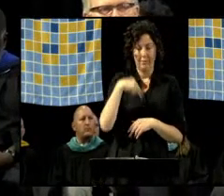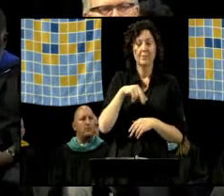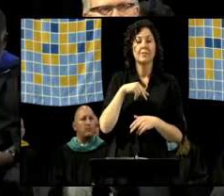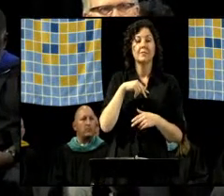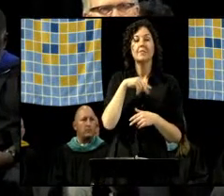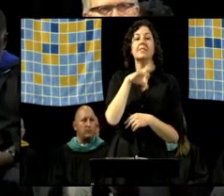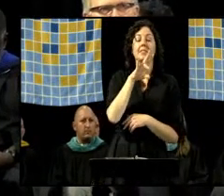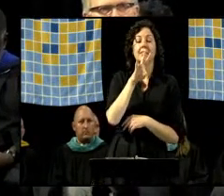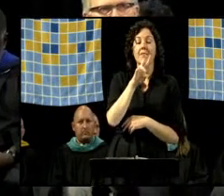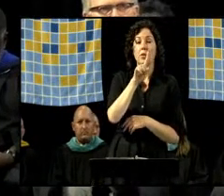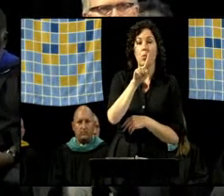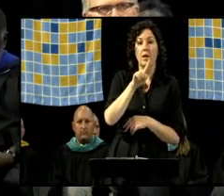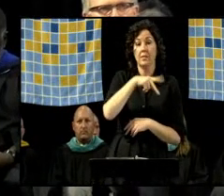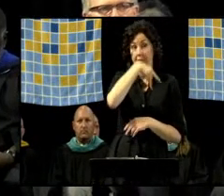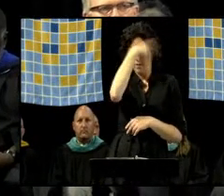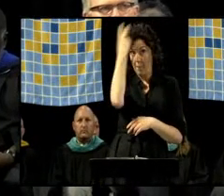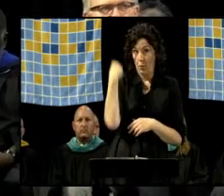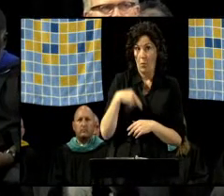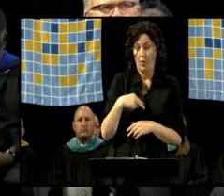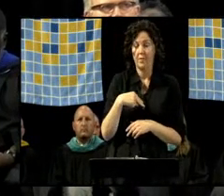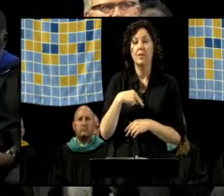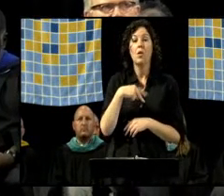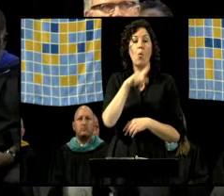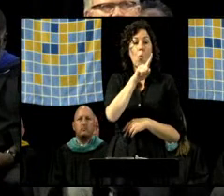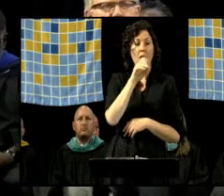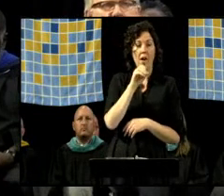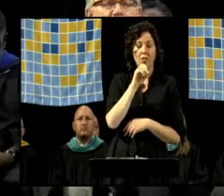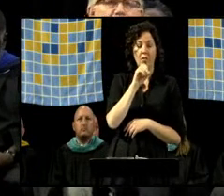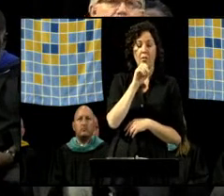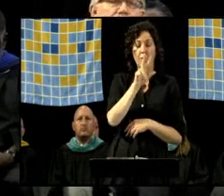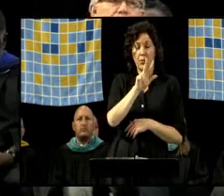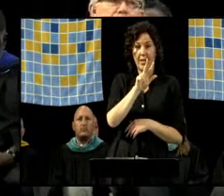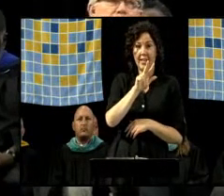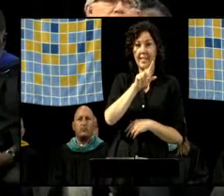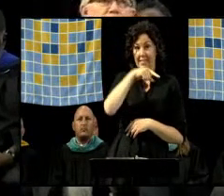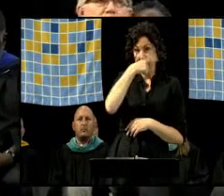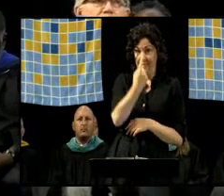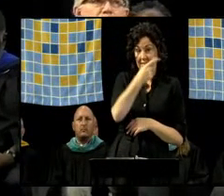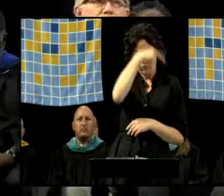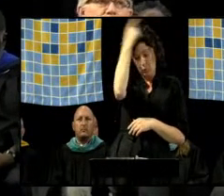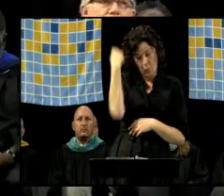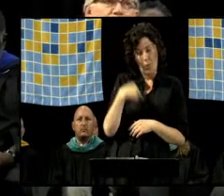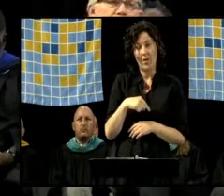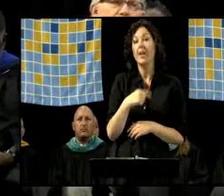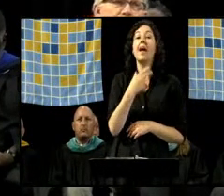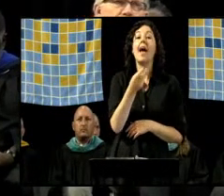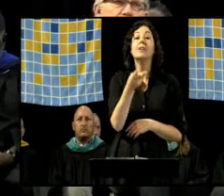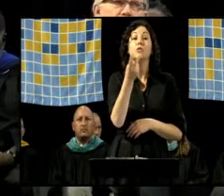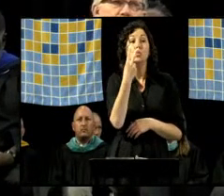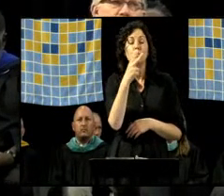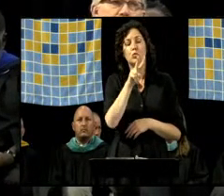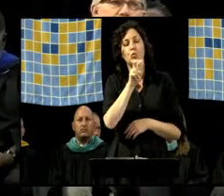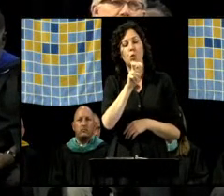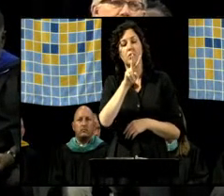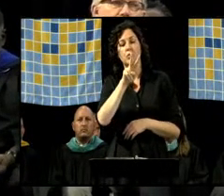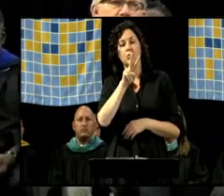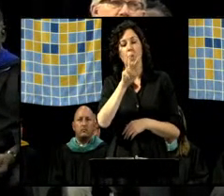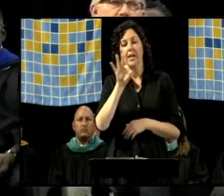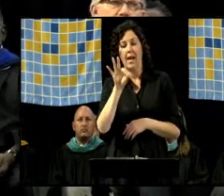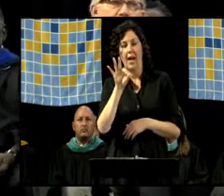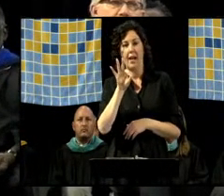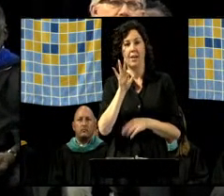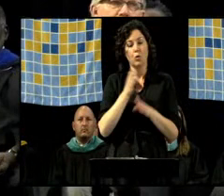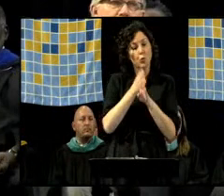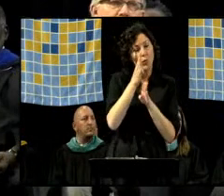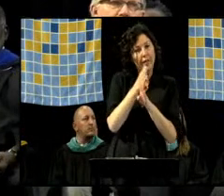71 Double Cord scholars, 103 Single Cord scholars, and 229 career